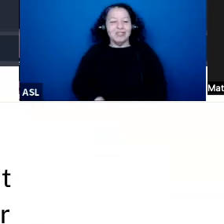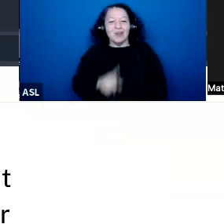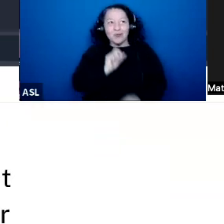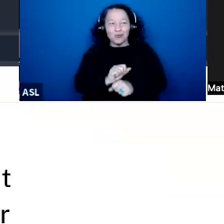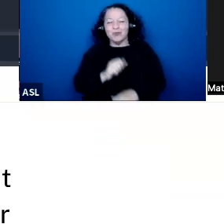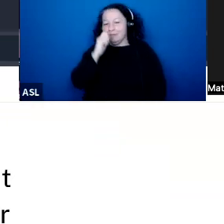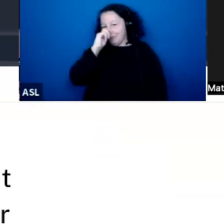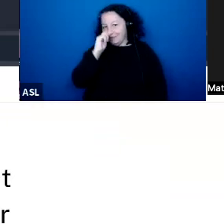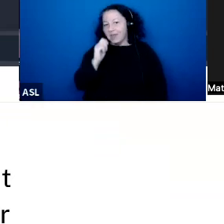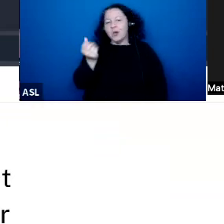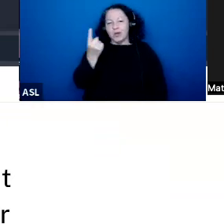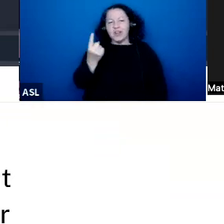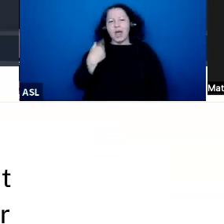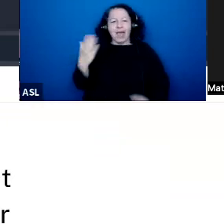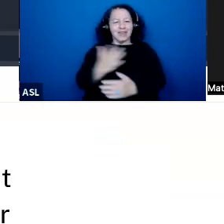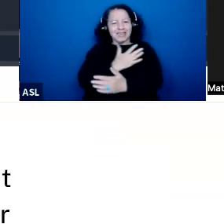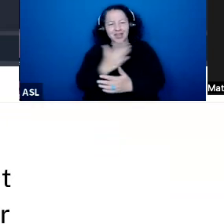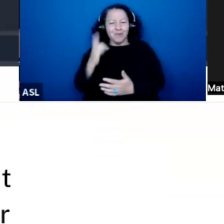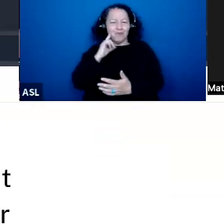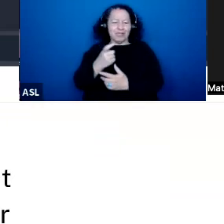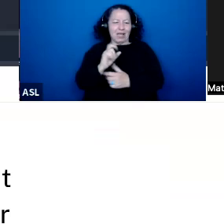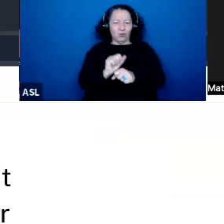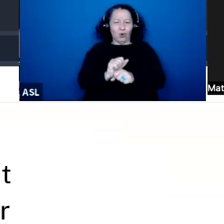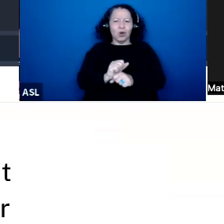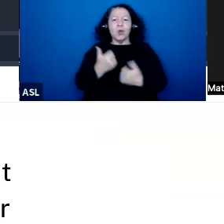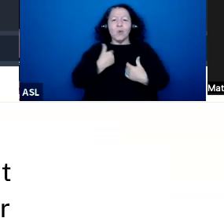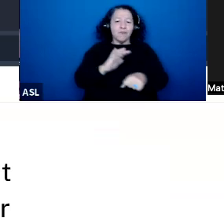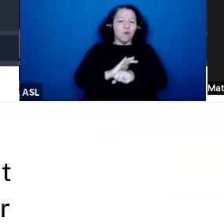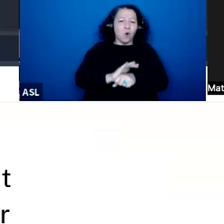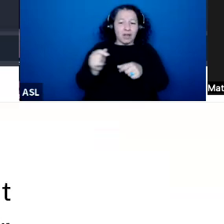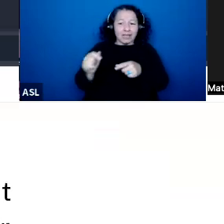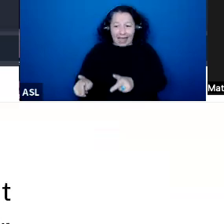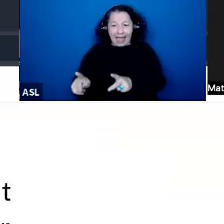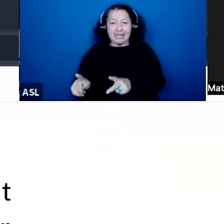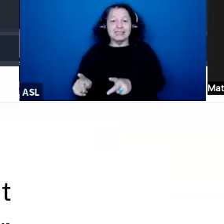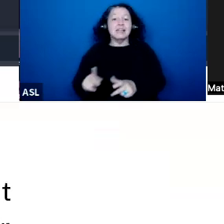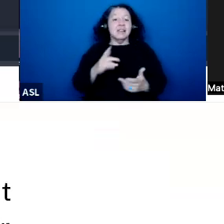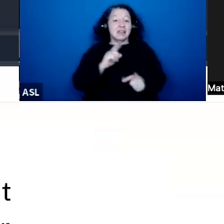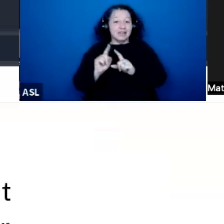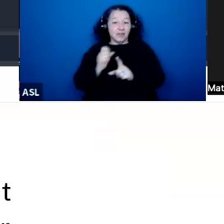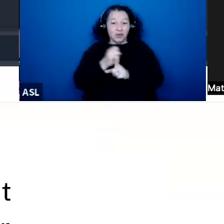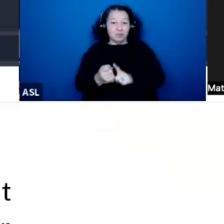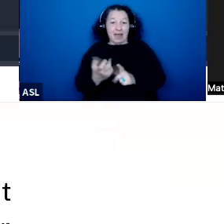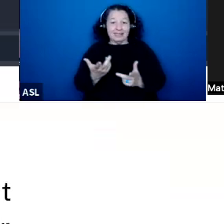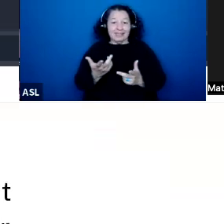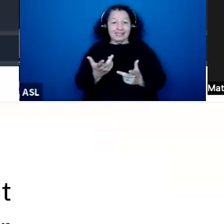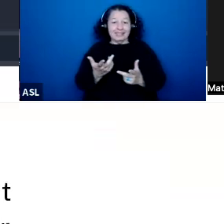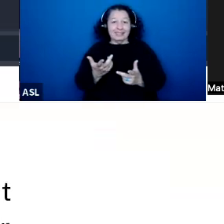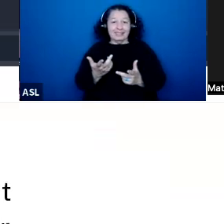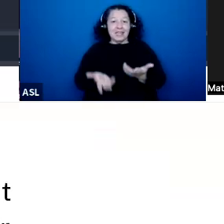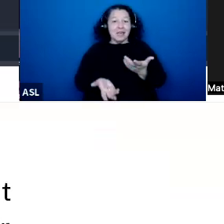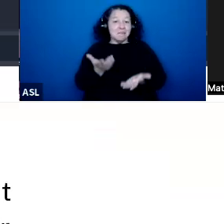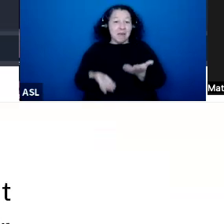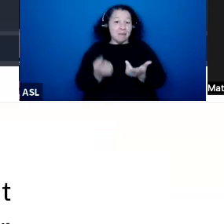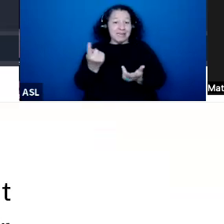And we know that there's a continuum of sex work, right? There's folks who are giving full consent. There are circumstances,